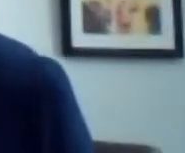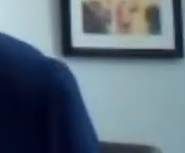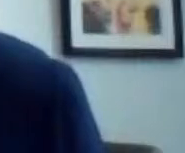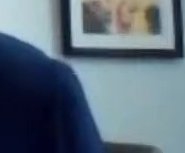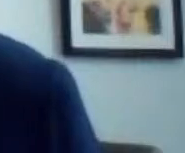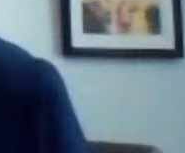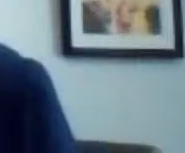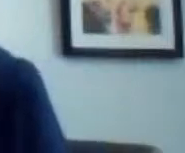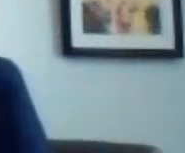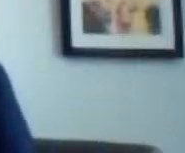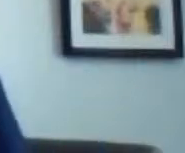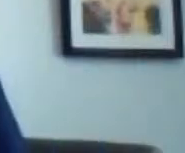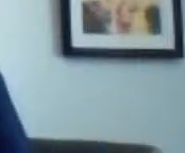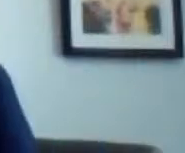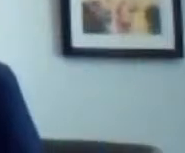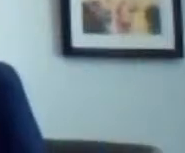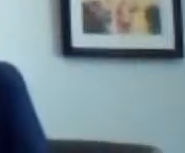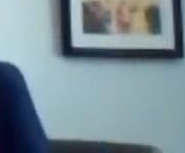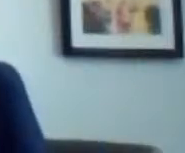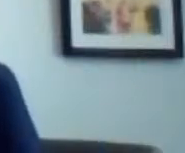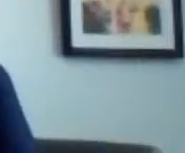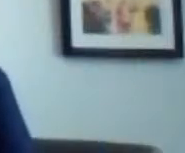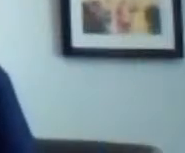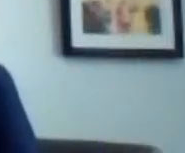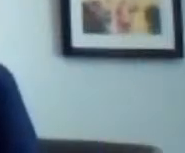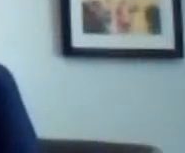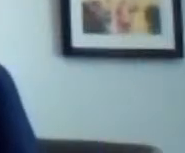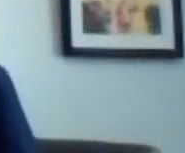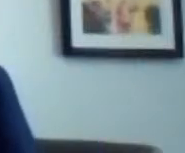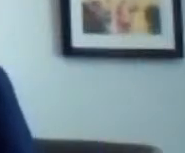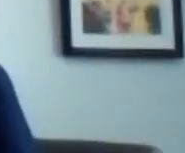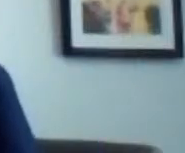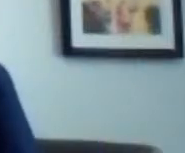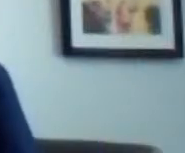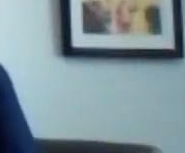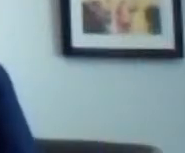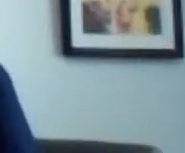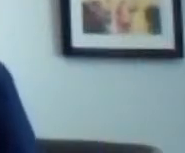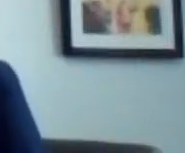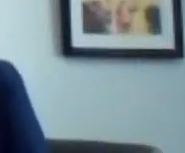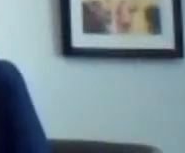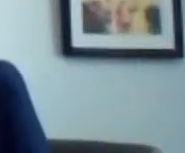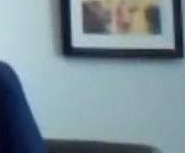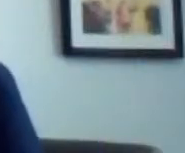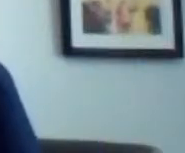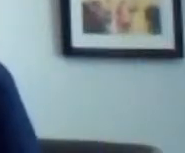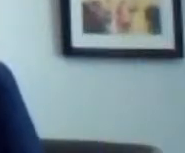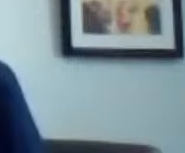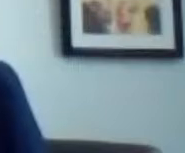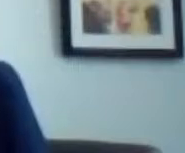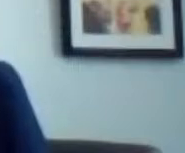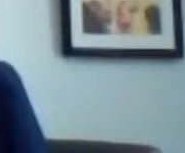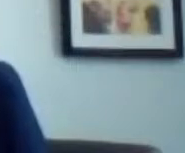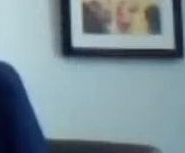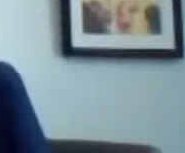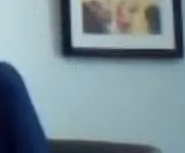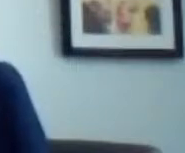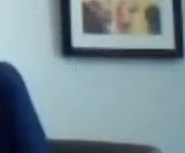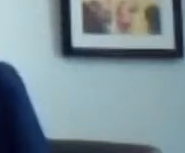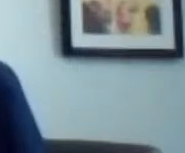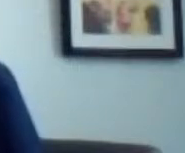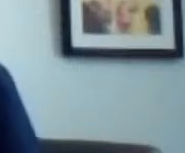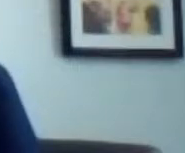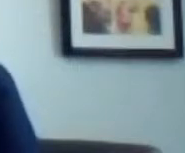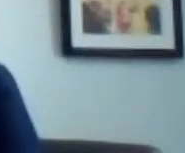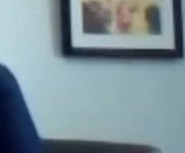I would like to greet the organization of the sixth seminary of the